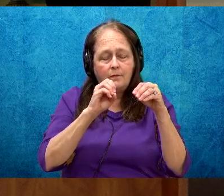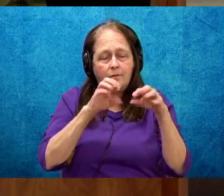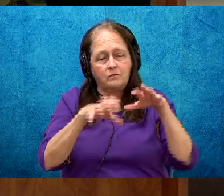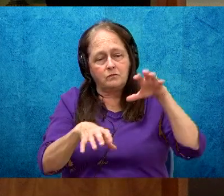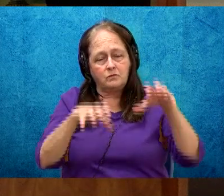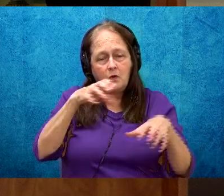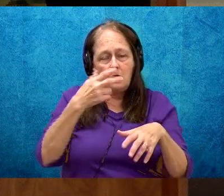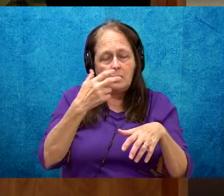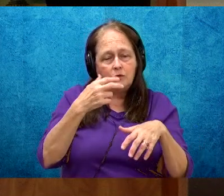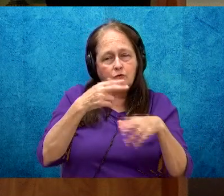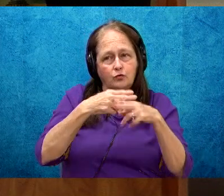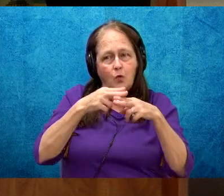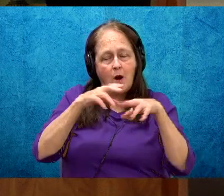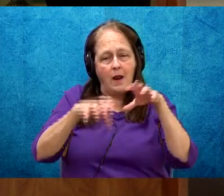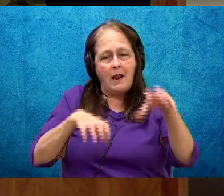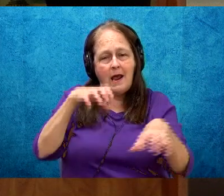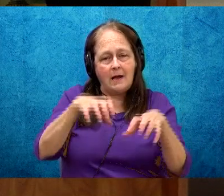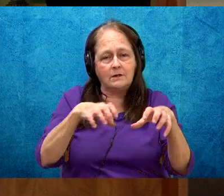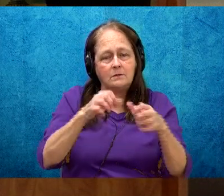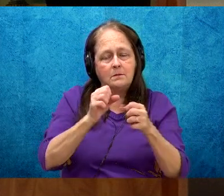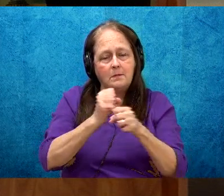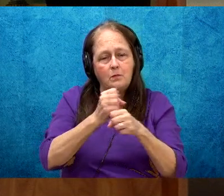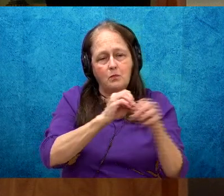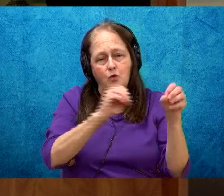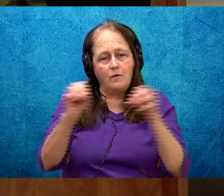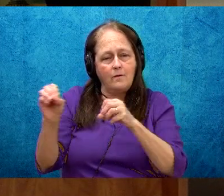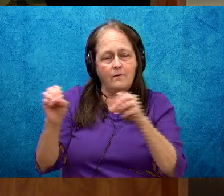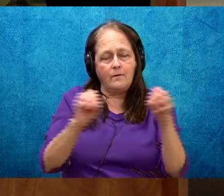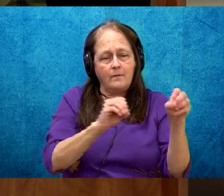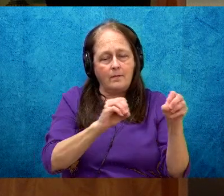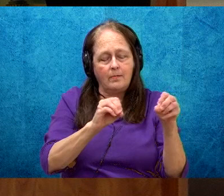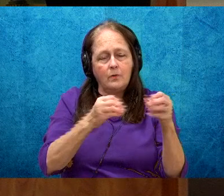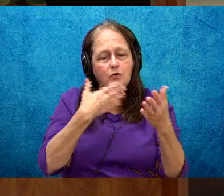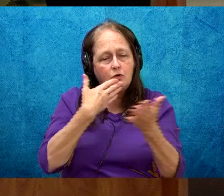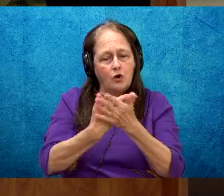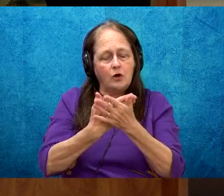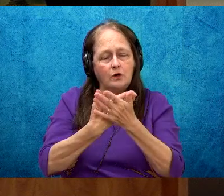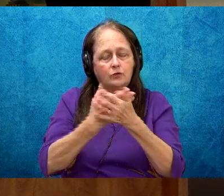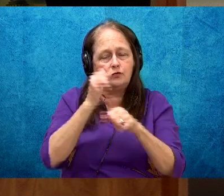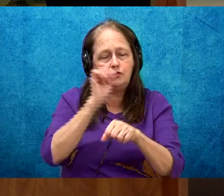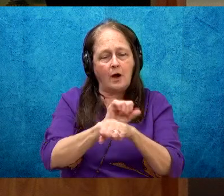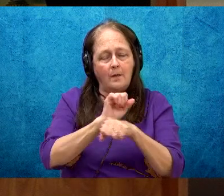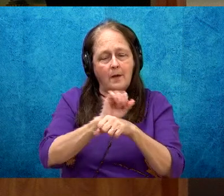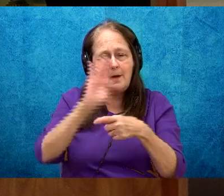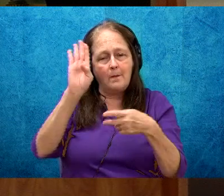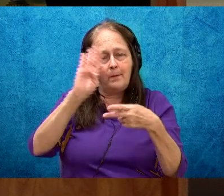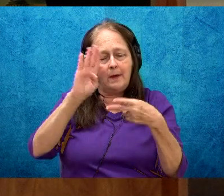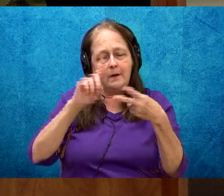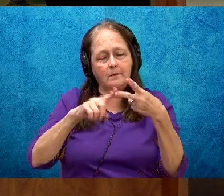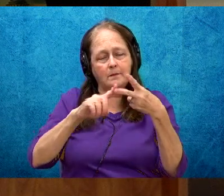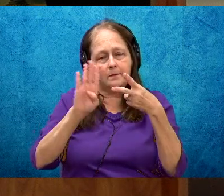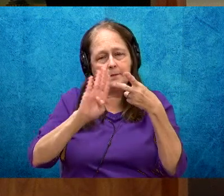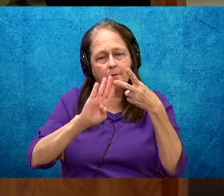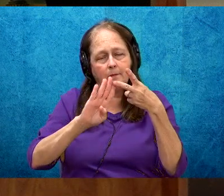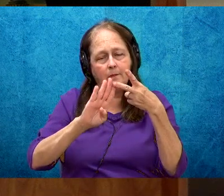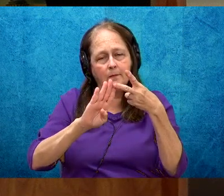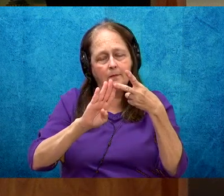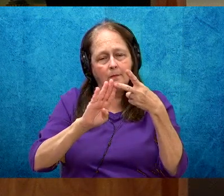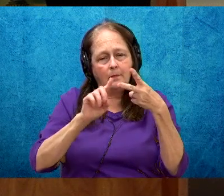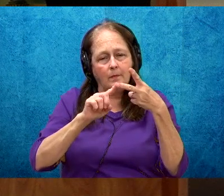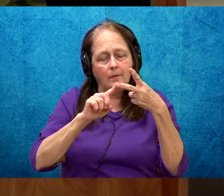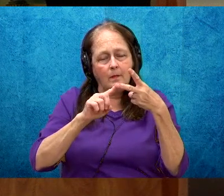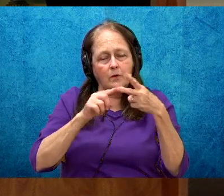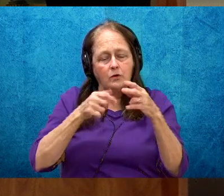the process of elimination, we can get rid of A. Good job. Well, what about B? The author talks